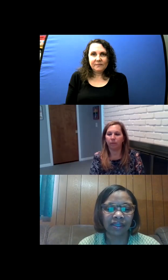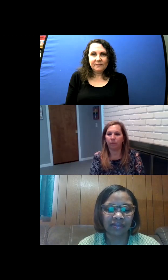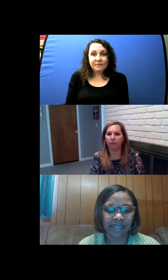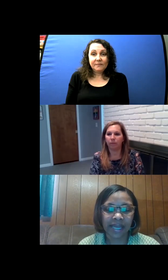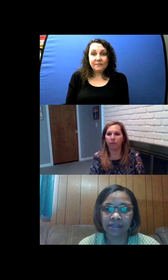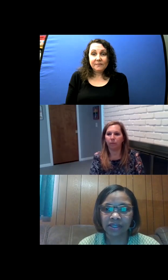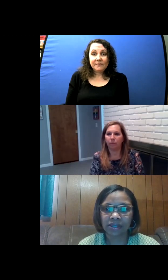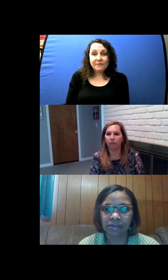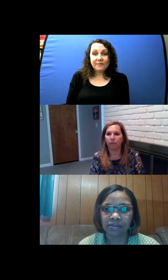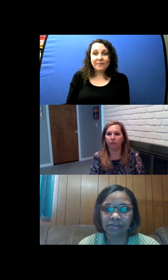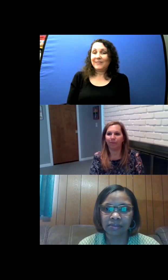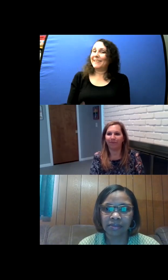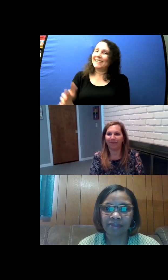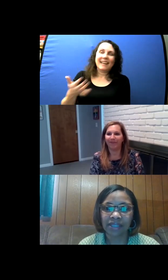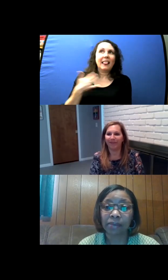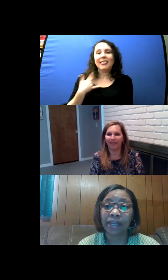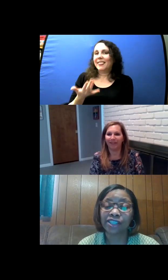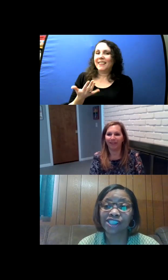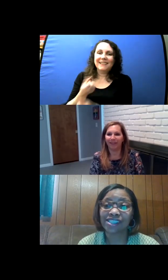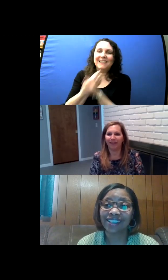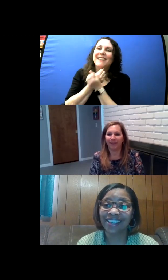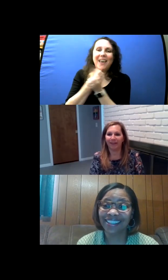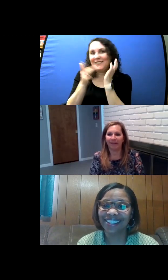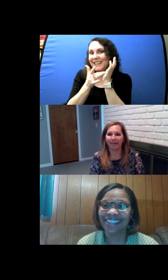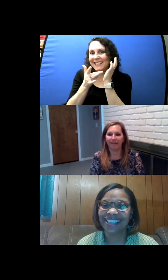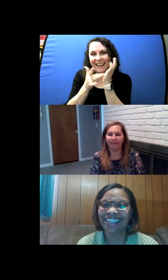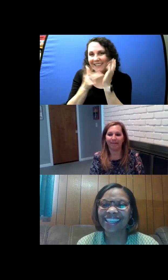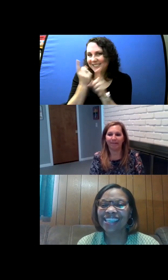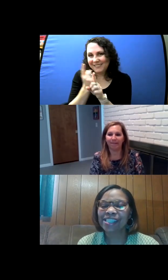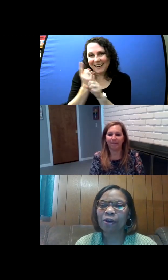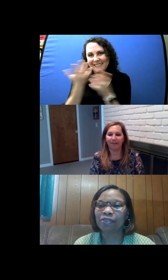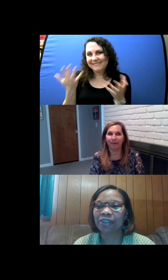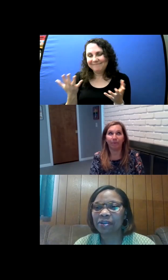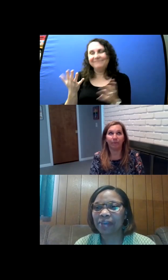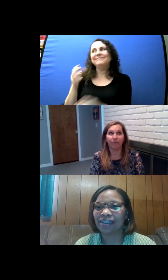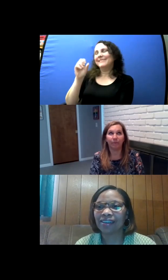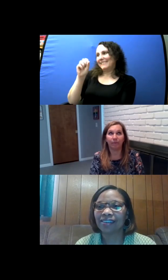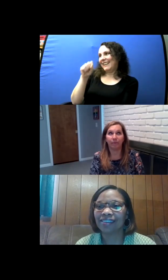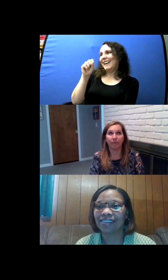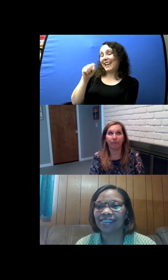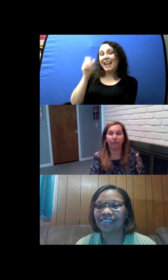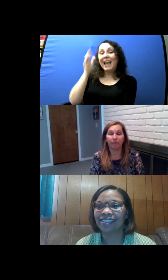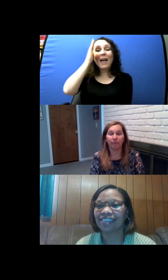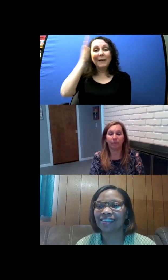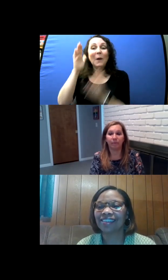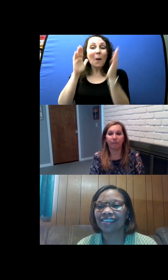Have to love technology and have a lot of, Exactly. so hopefully he'll come back on.